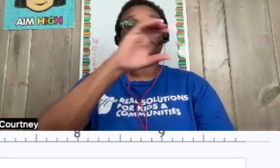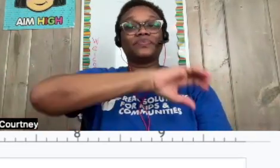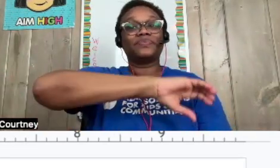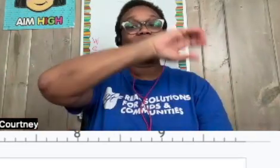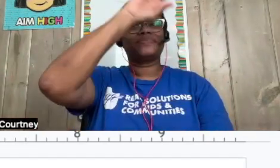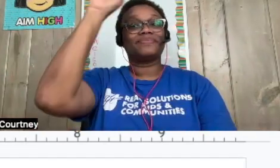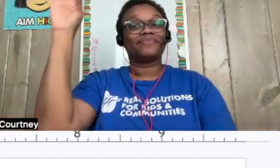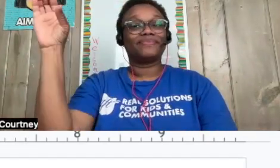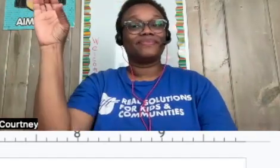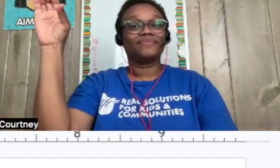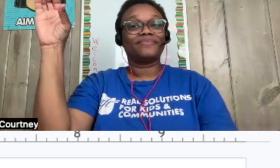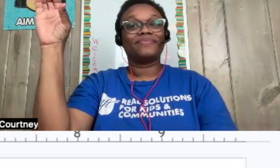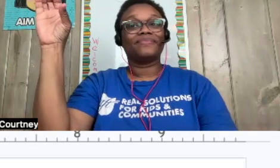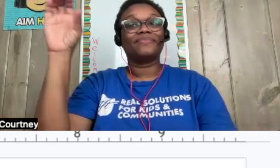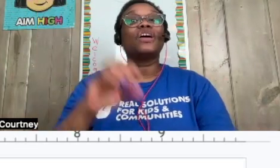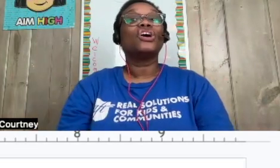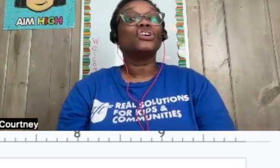Christmas,